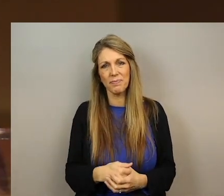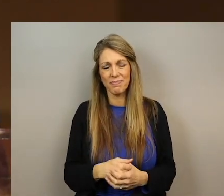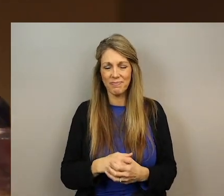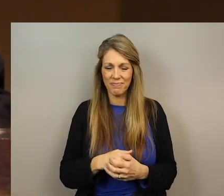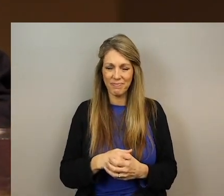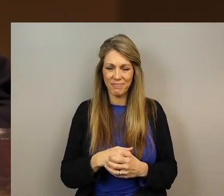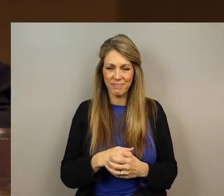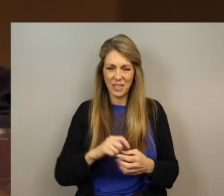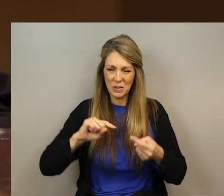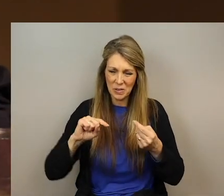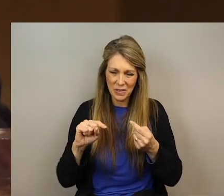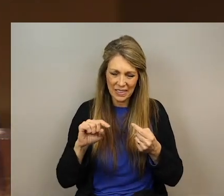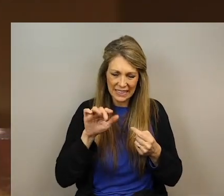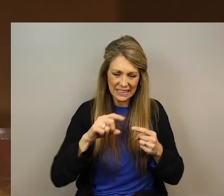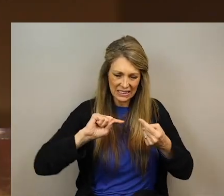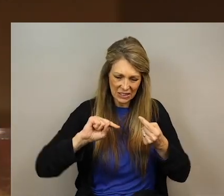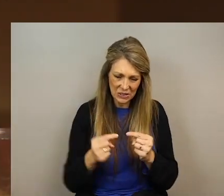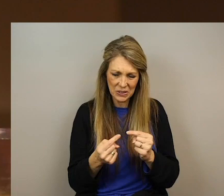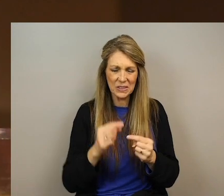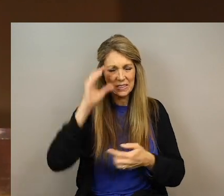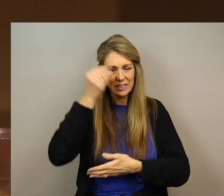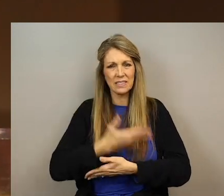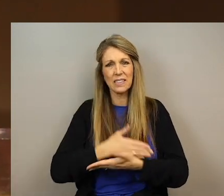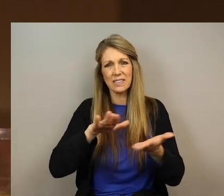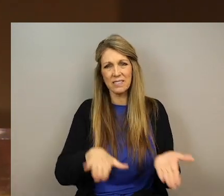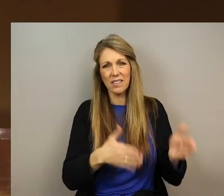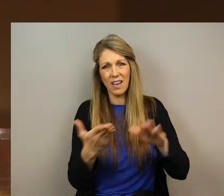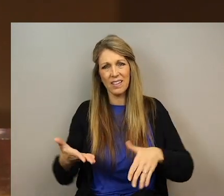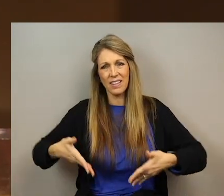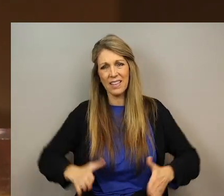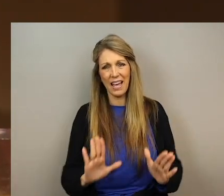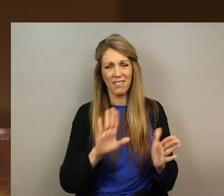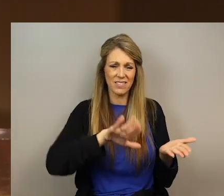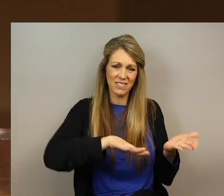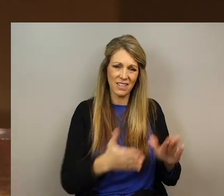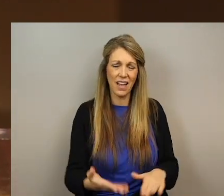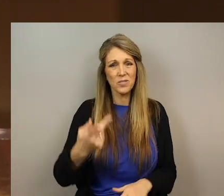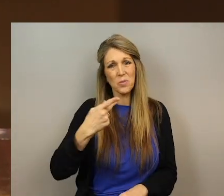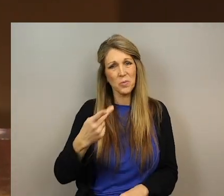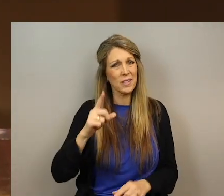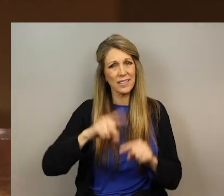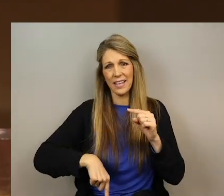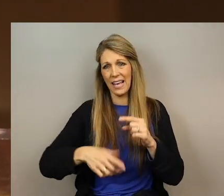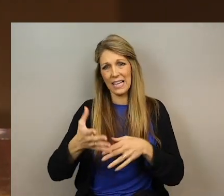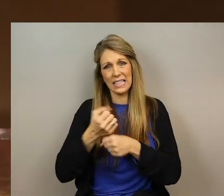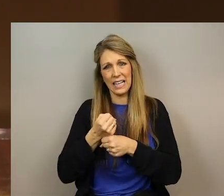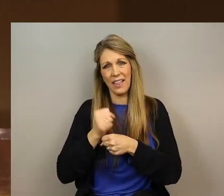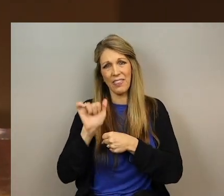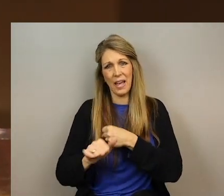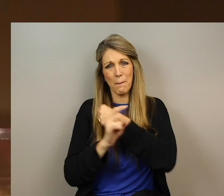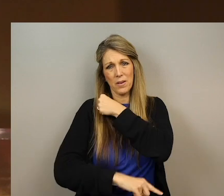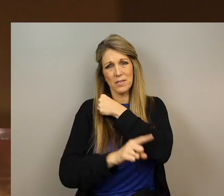son in order that he would not have to crush you. He allowed his own son to be killed so that you and I would not receive the wages of